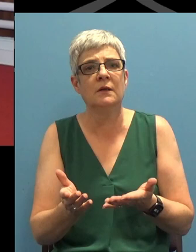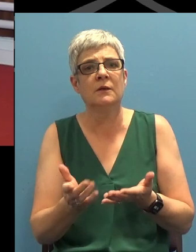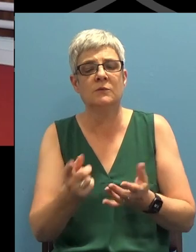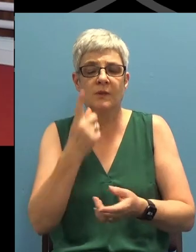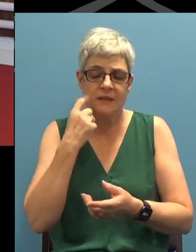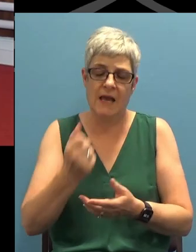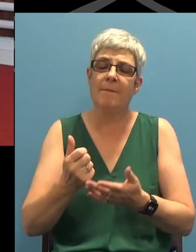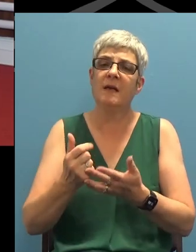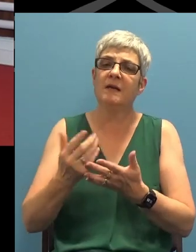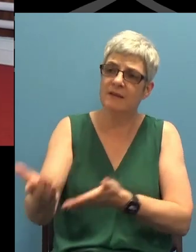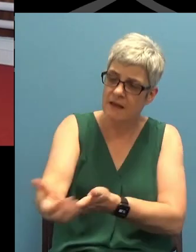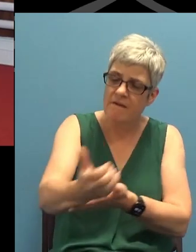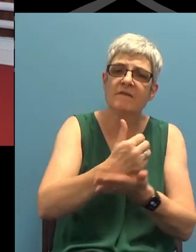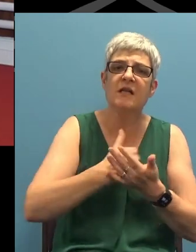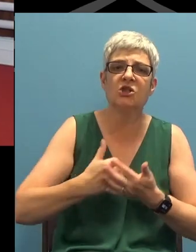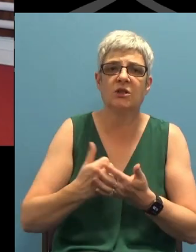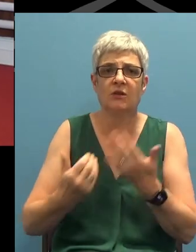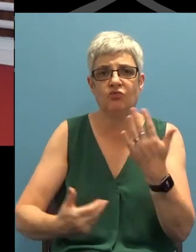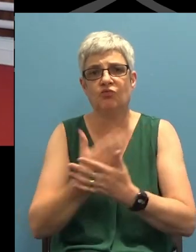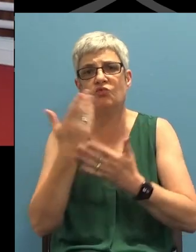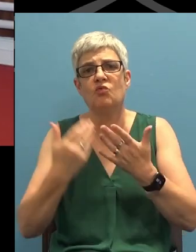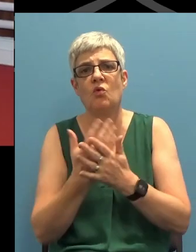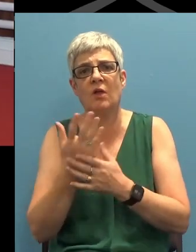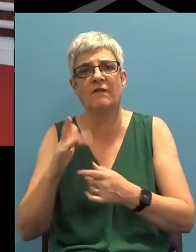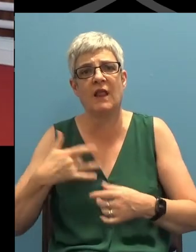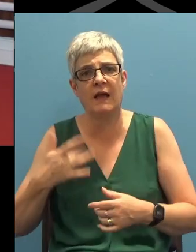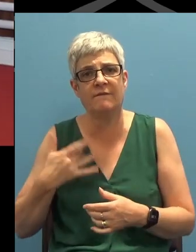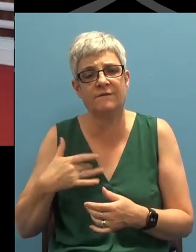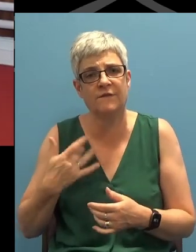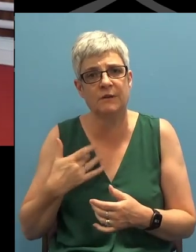so that there might be salvation and renewal of life.